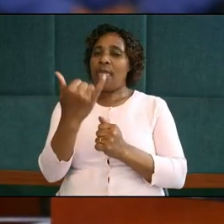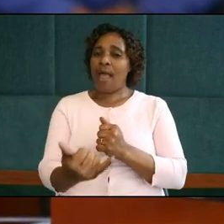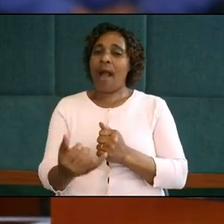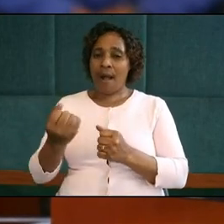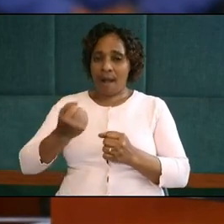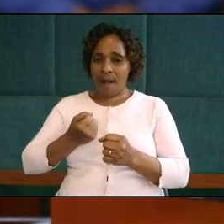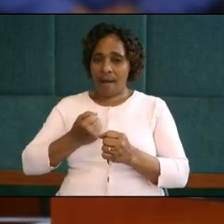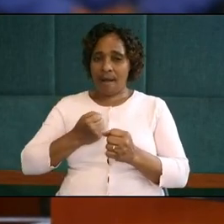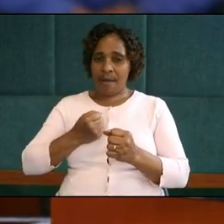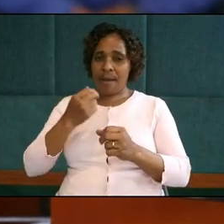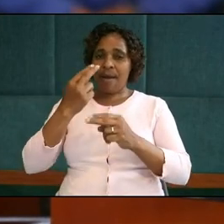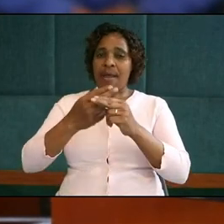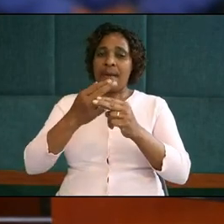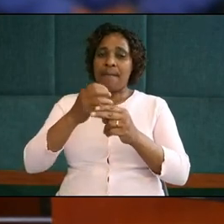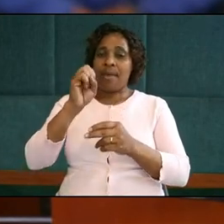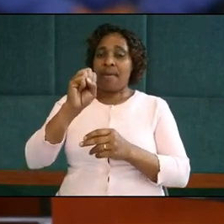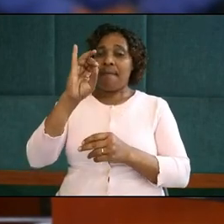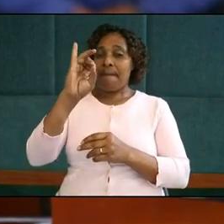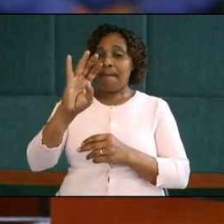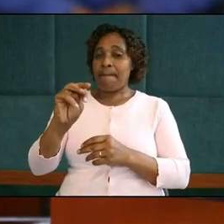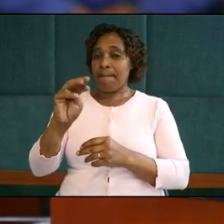11-year-old young girl named Emmanuel.